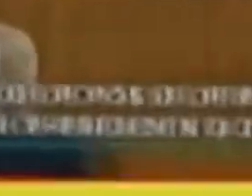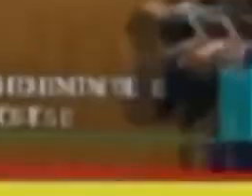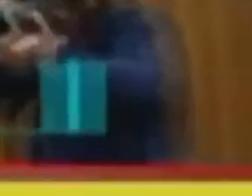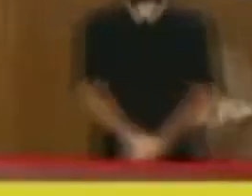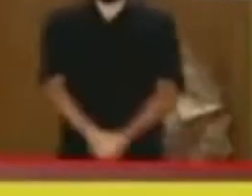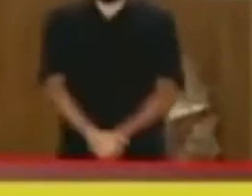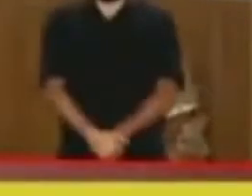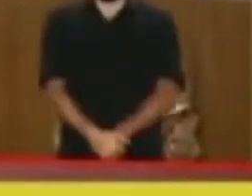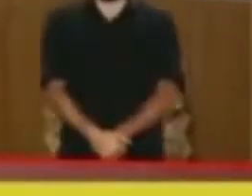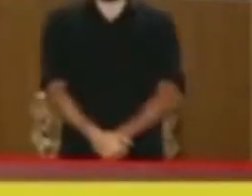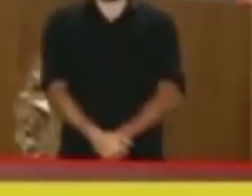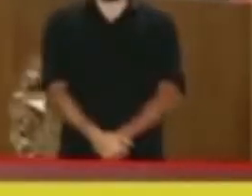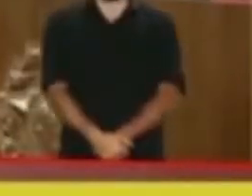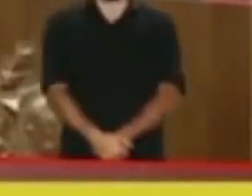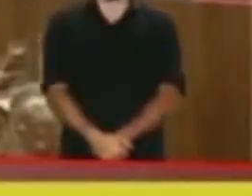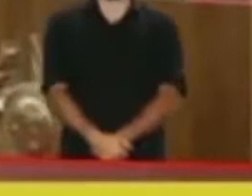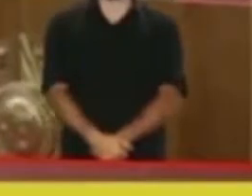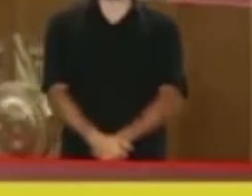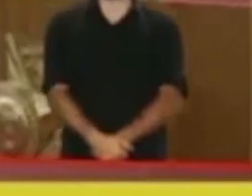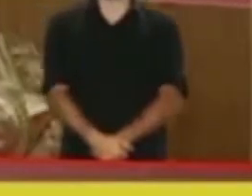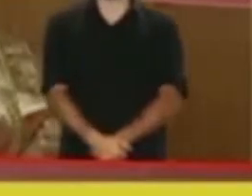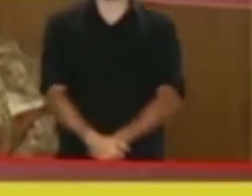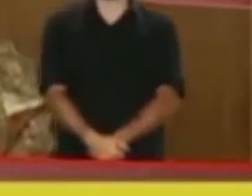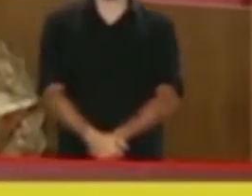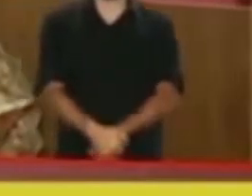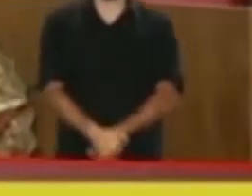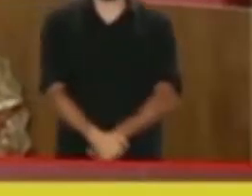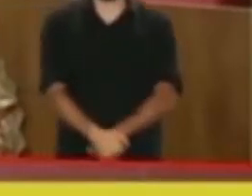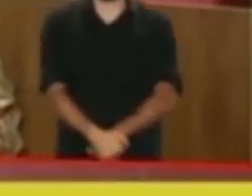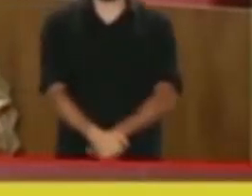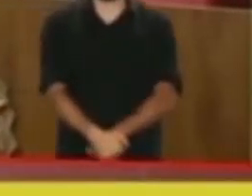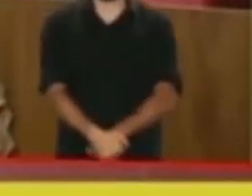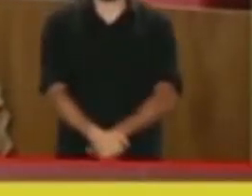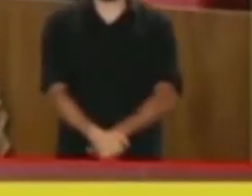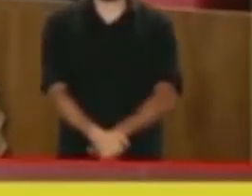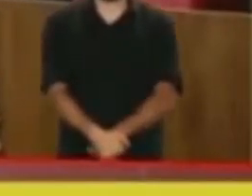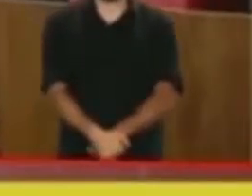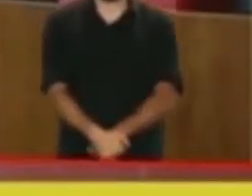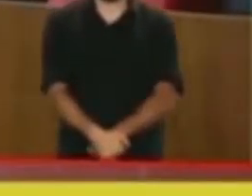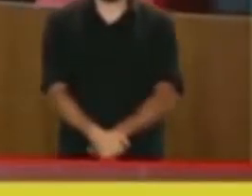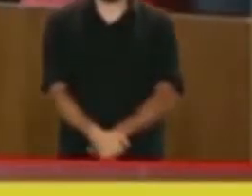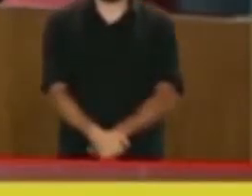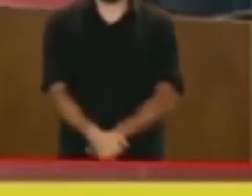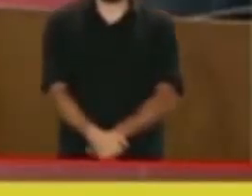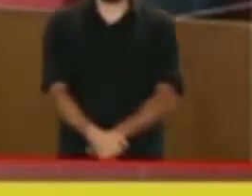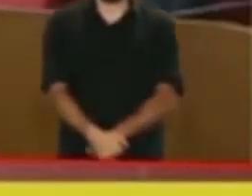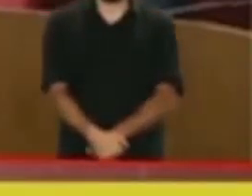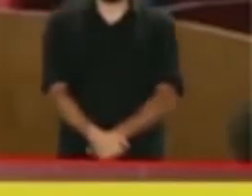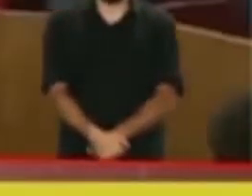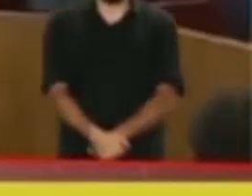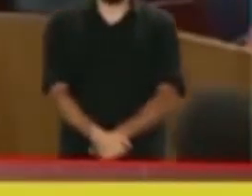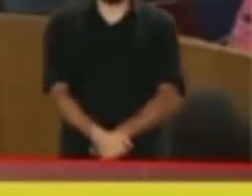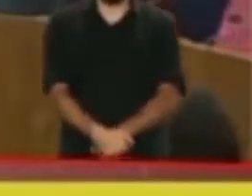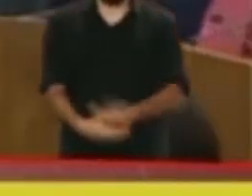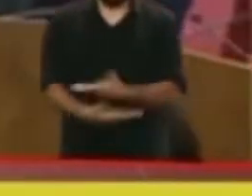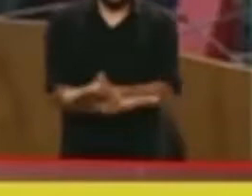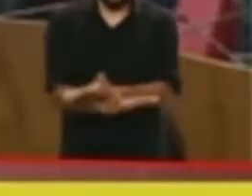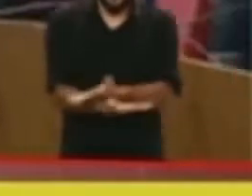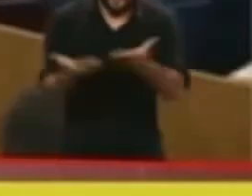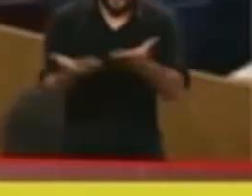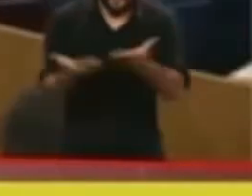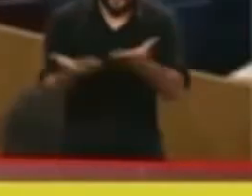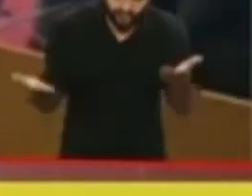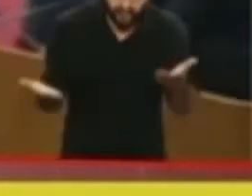Electoral Court, Alexandre de Moraes, is already ordering candidates to pull down slanderous videos from their social media